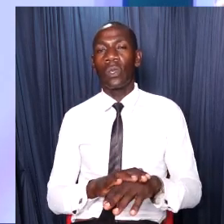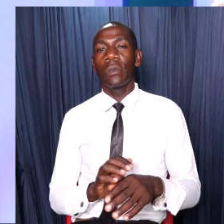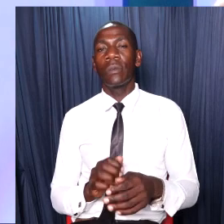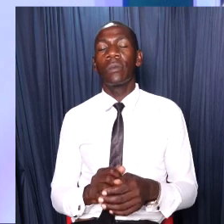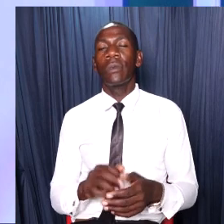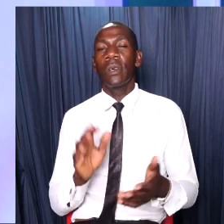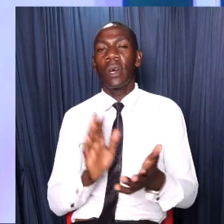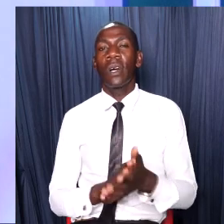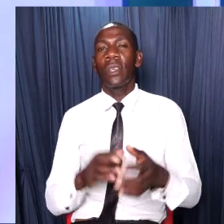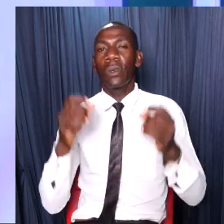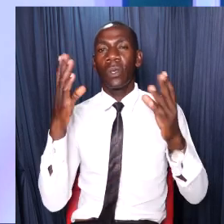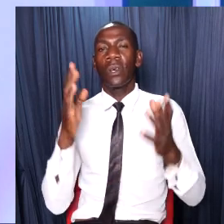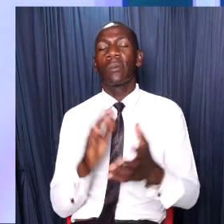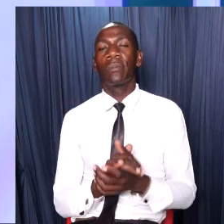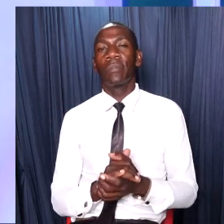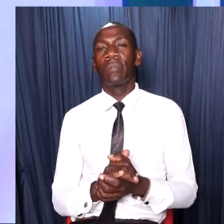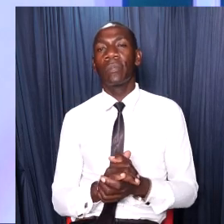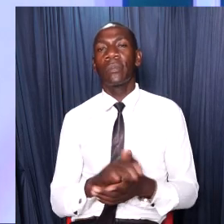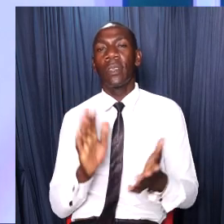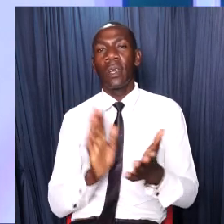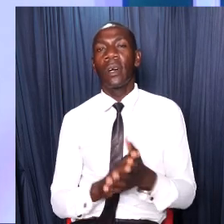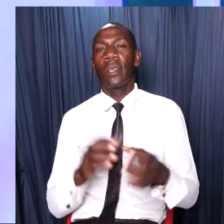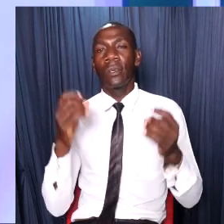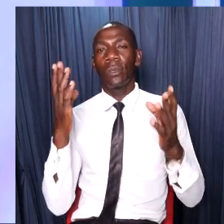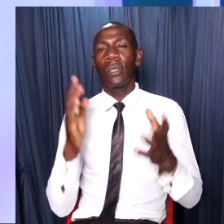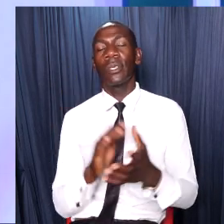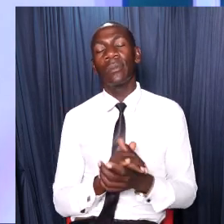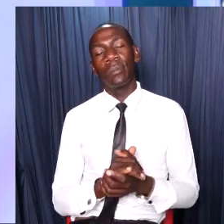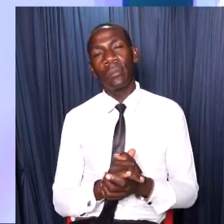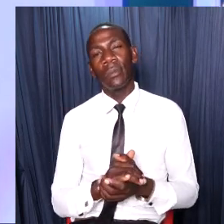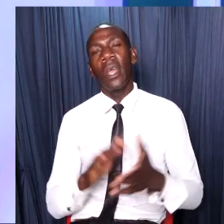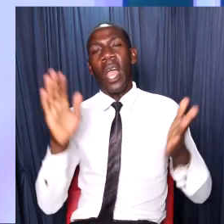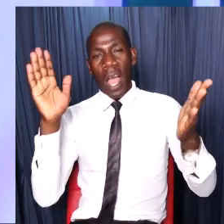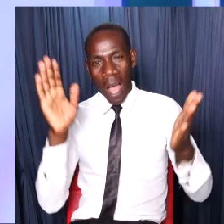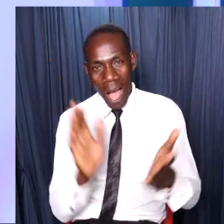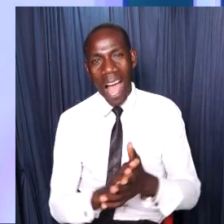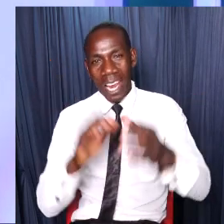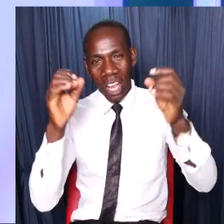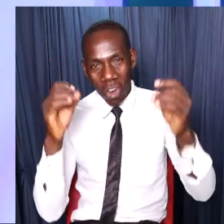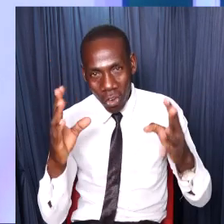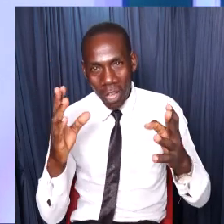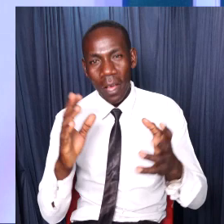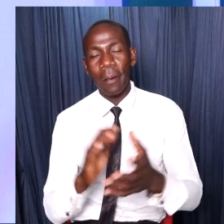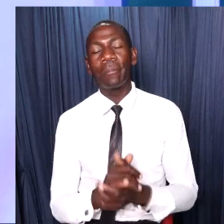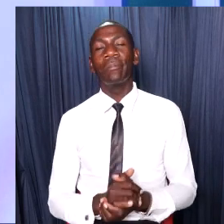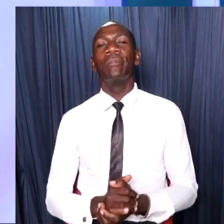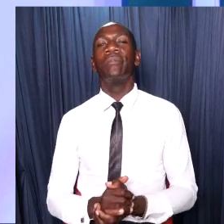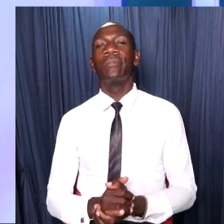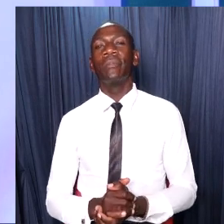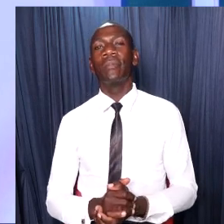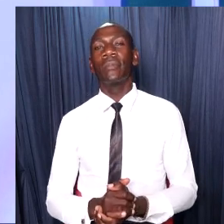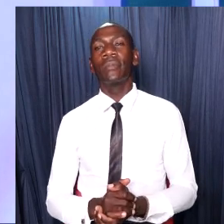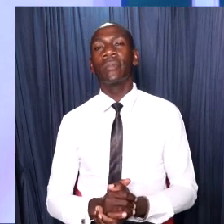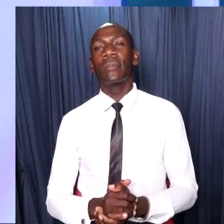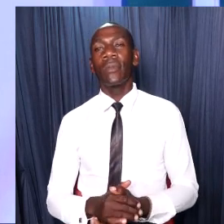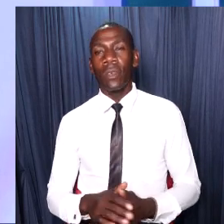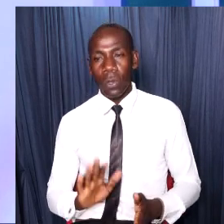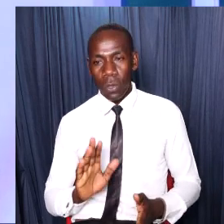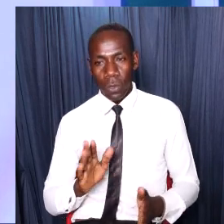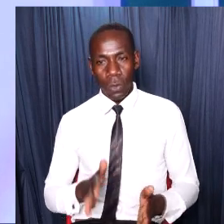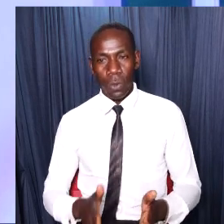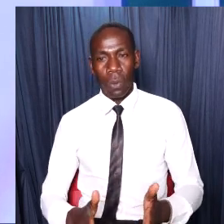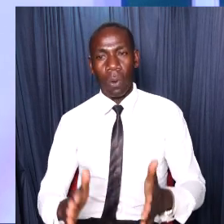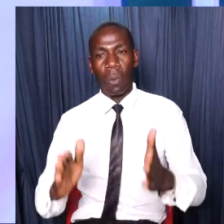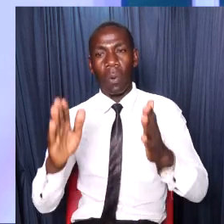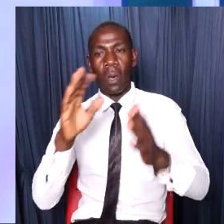is right. Hallelujah. Hallelujah. Hallelujah. Hallelujah. Hallelujah. Hallelujah. Ninjia kweli kwako